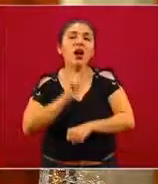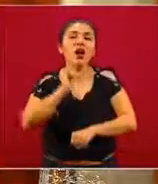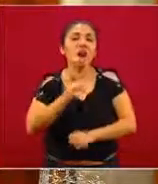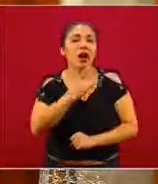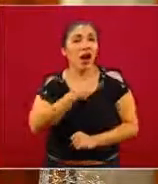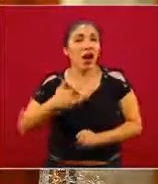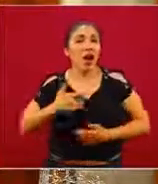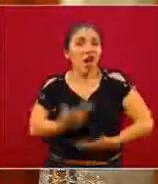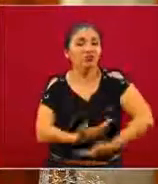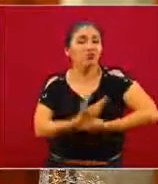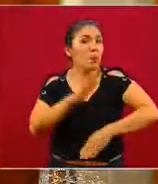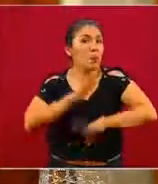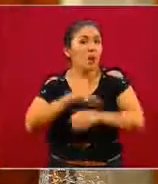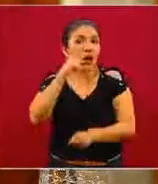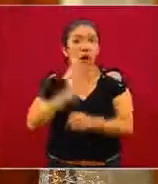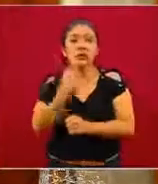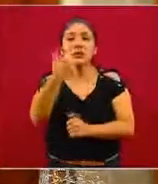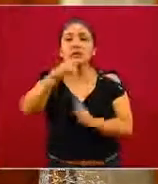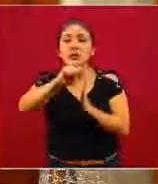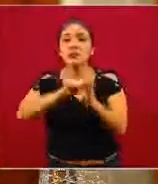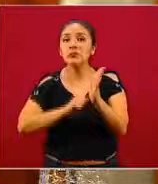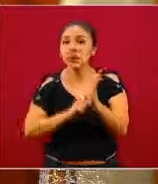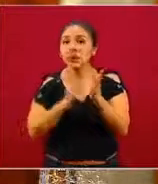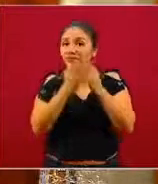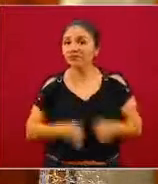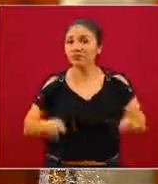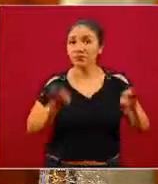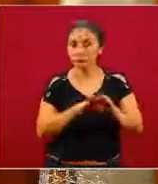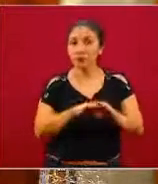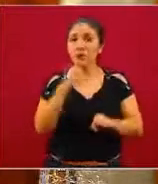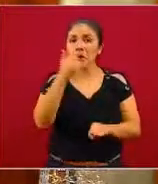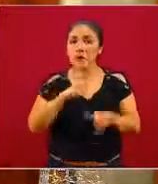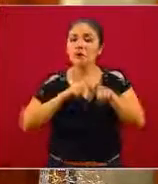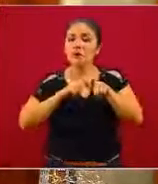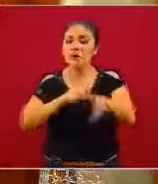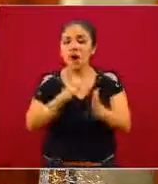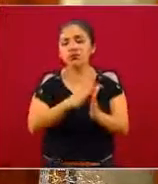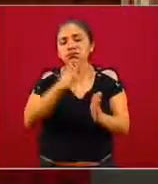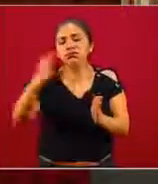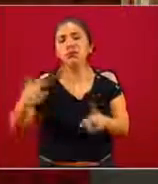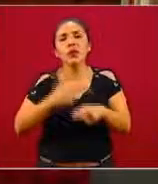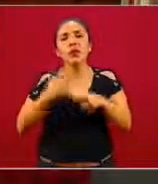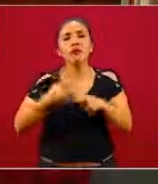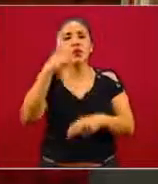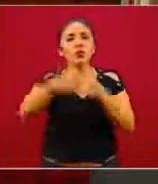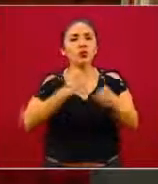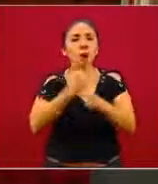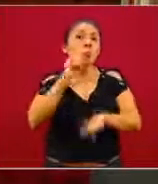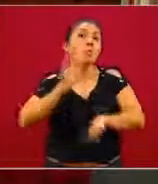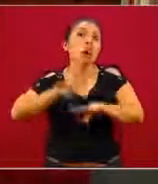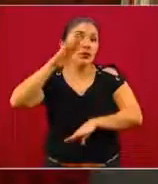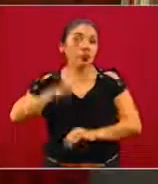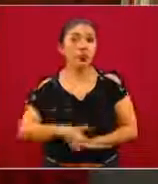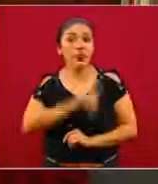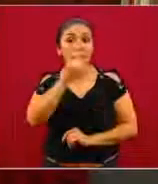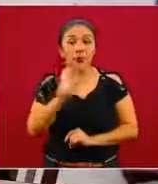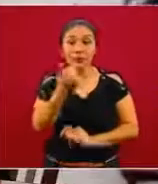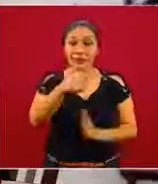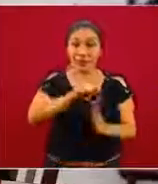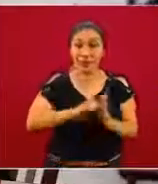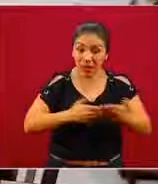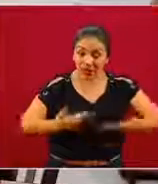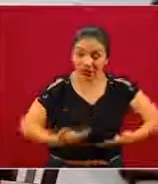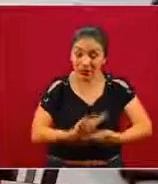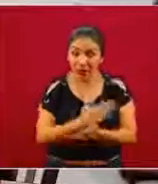to protect maternal breastfeeding for 6 months exclusively and continue up to the age of 2 or older.